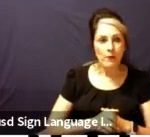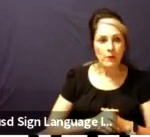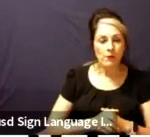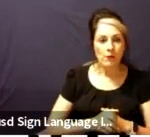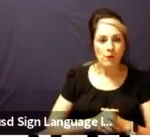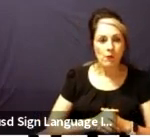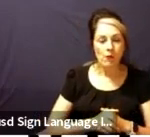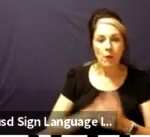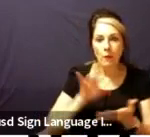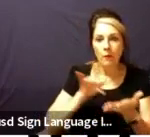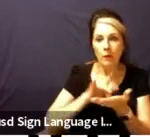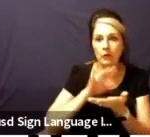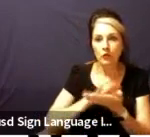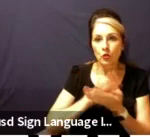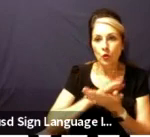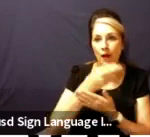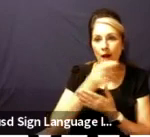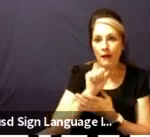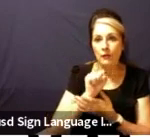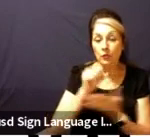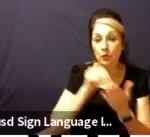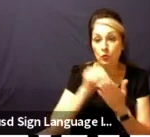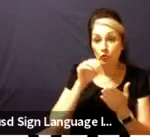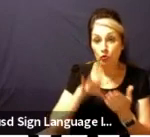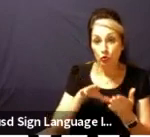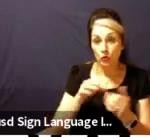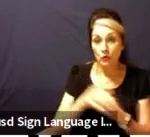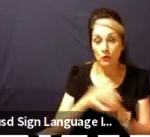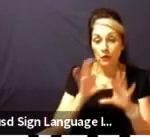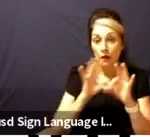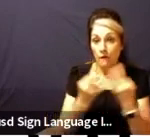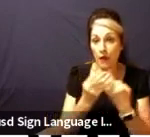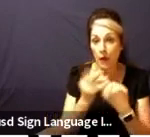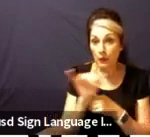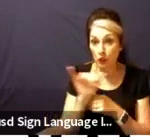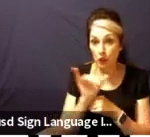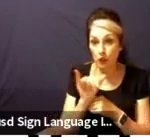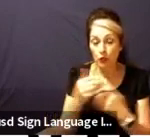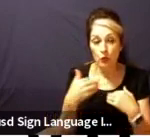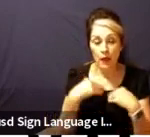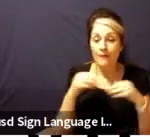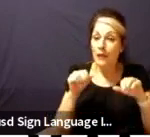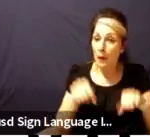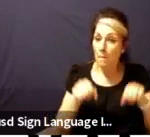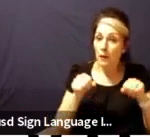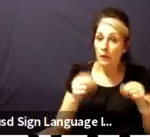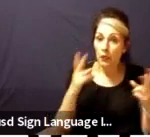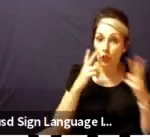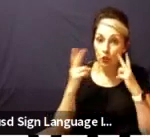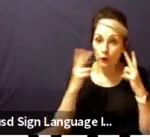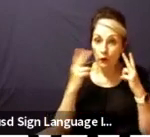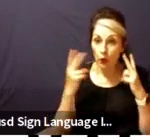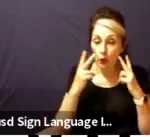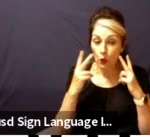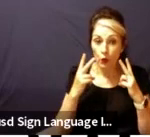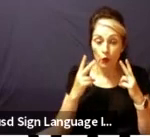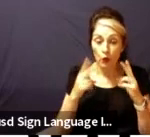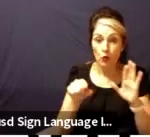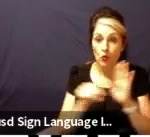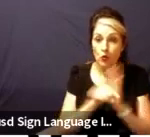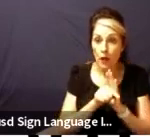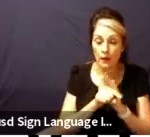For middle school and high school students and families, you have the ability to view grades